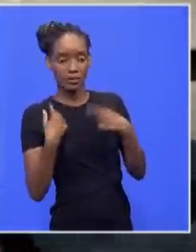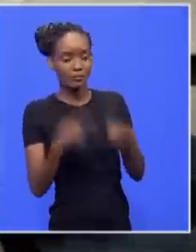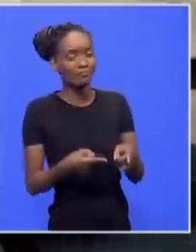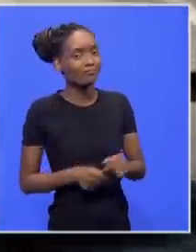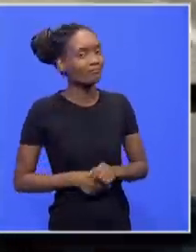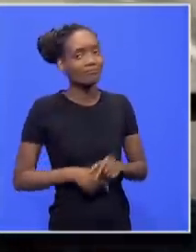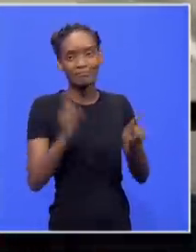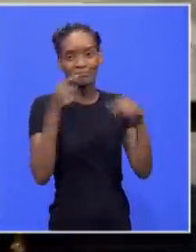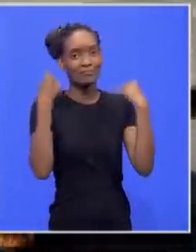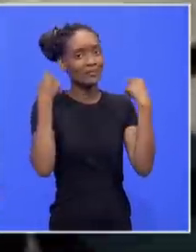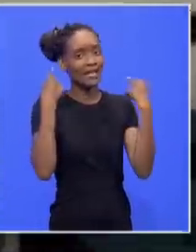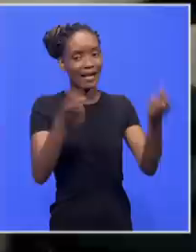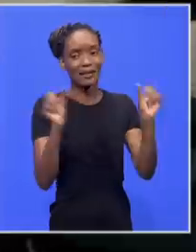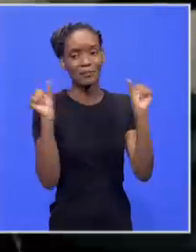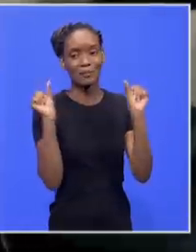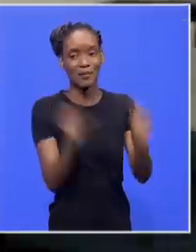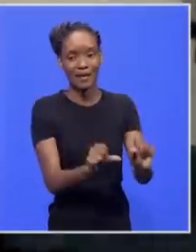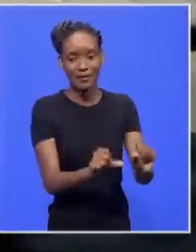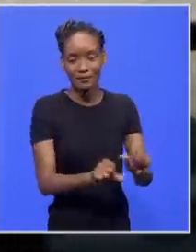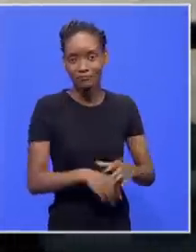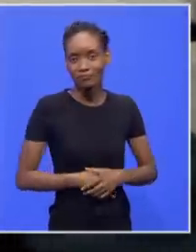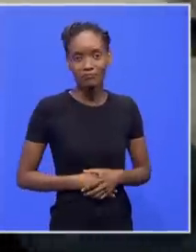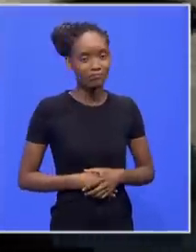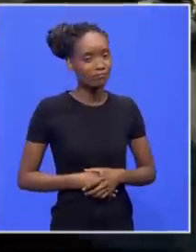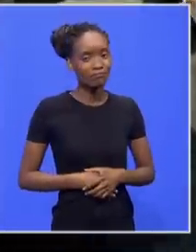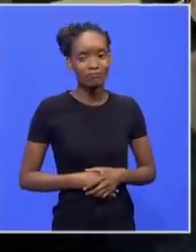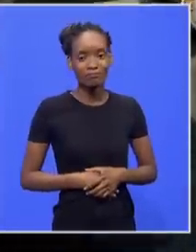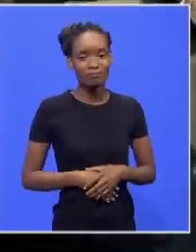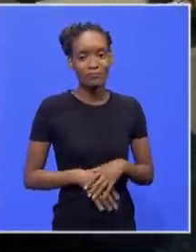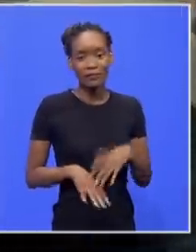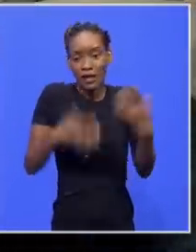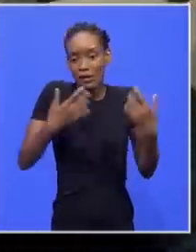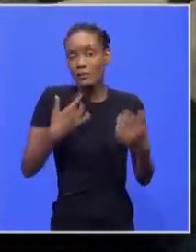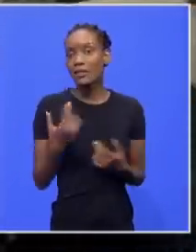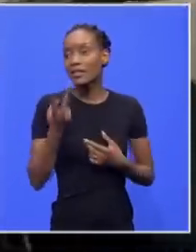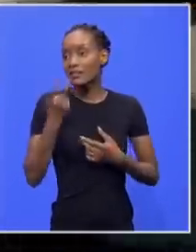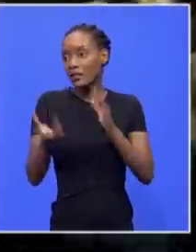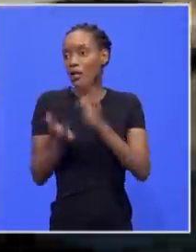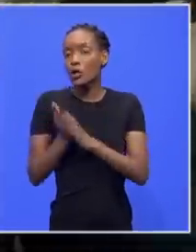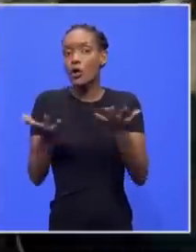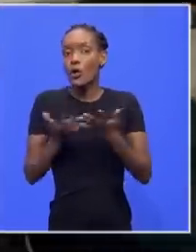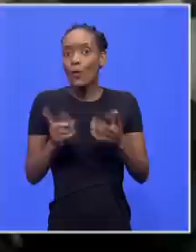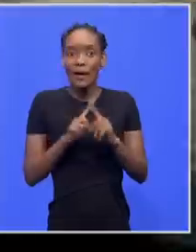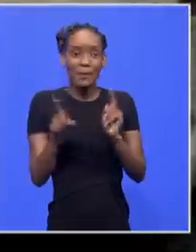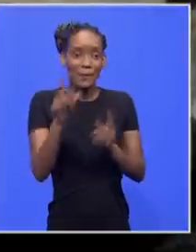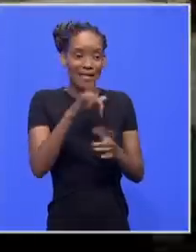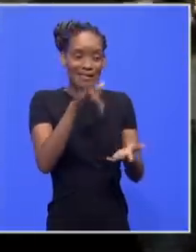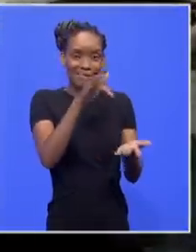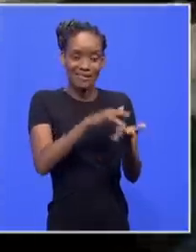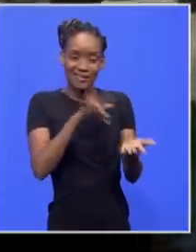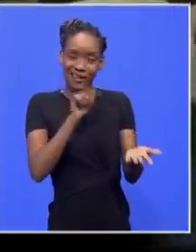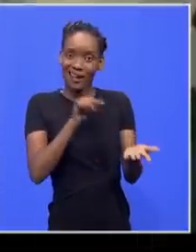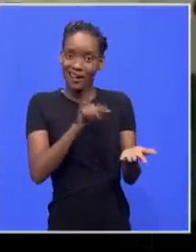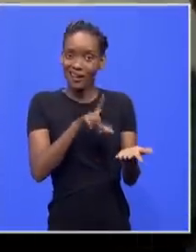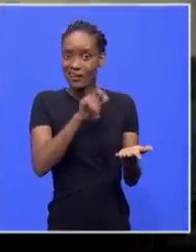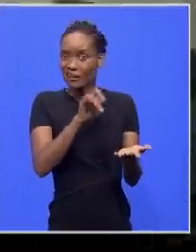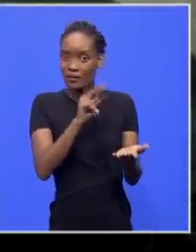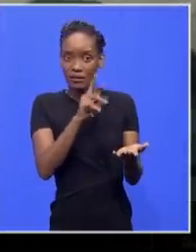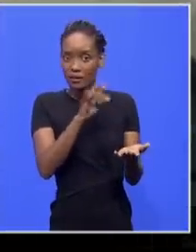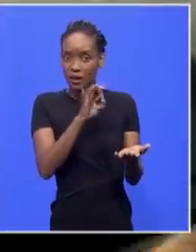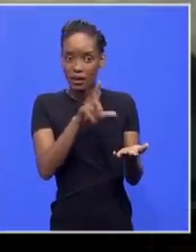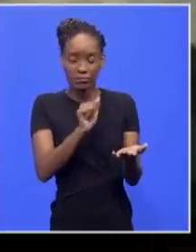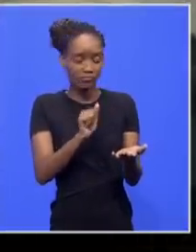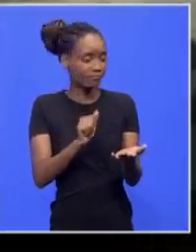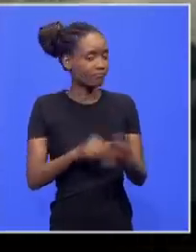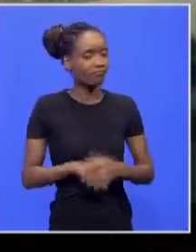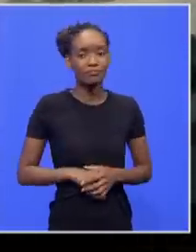I can't go back to Lindela. I was just looking the way I can go. But to go to Lindela, I don't want. He asking us to live here.